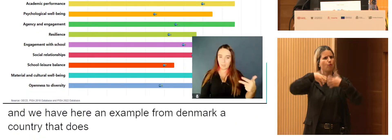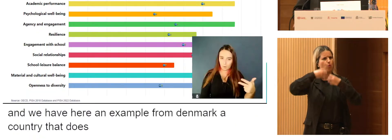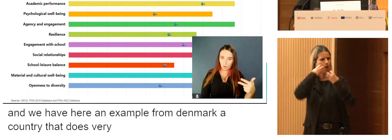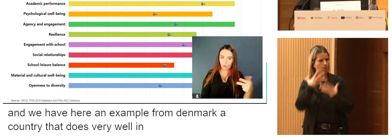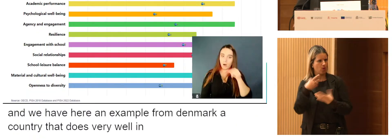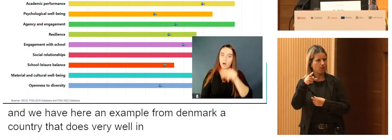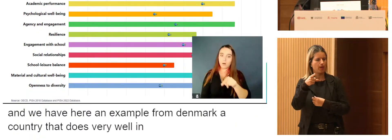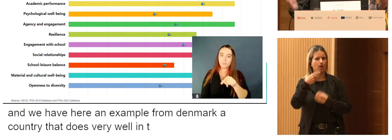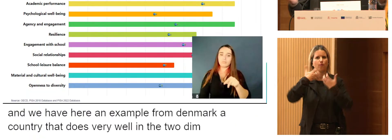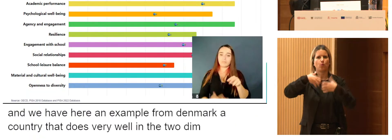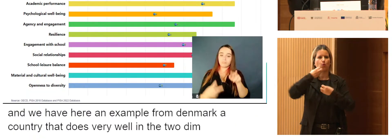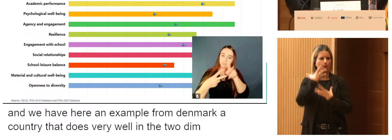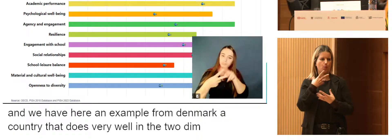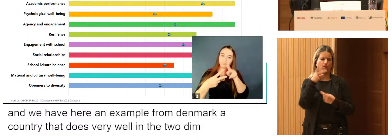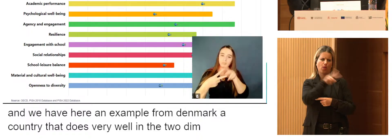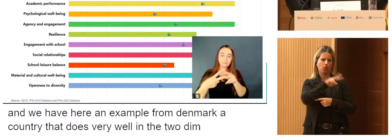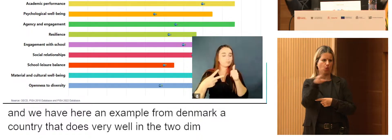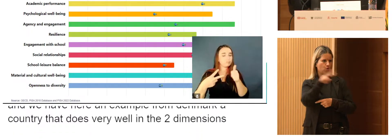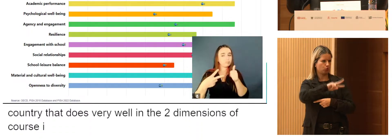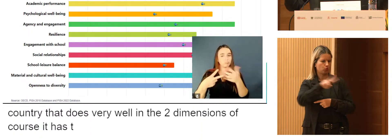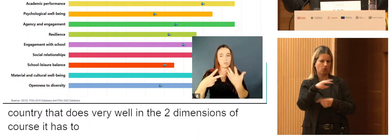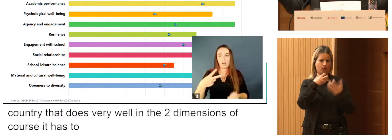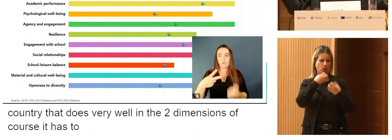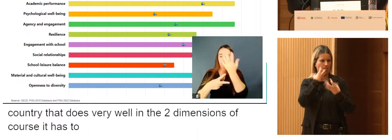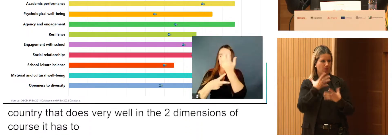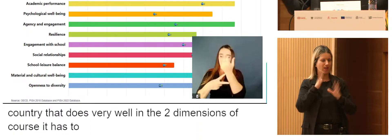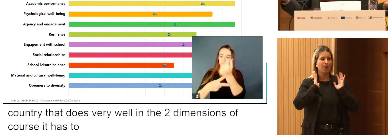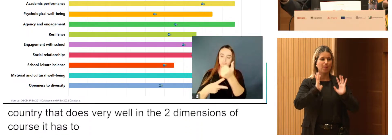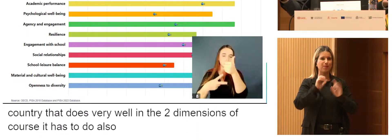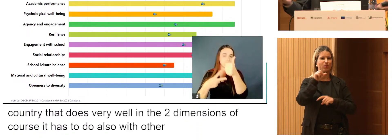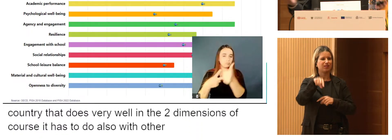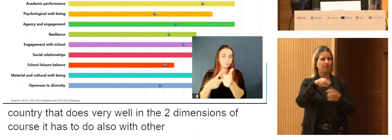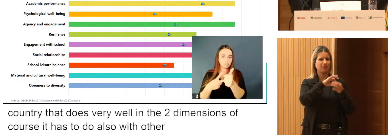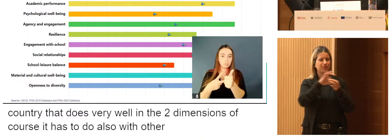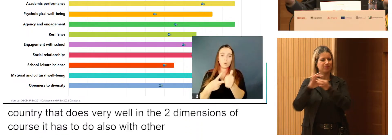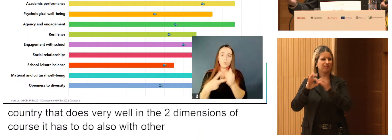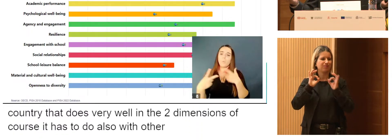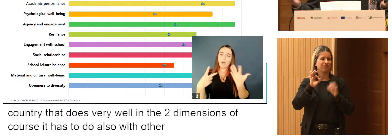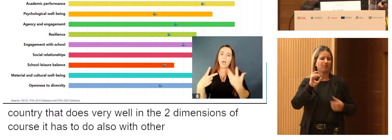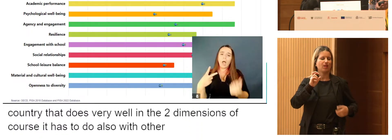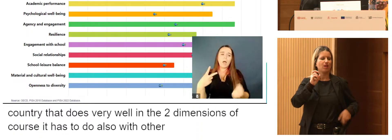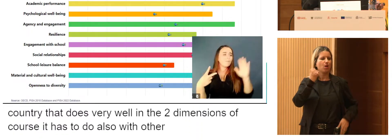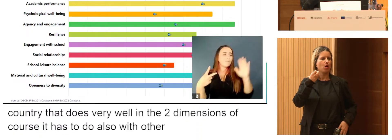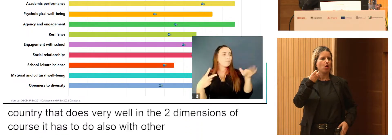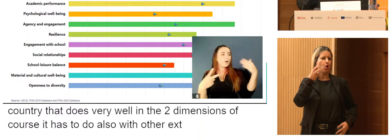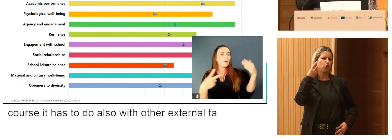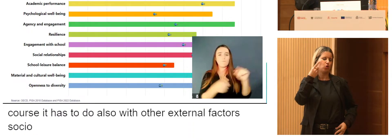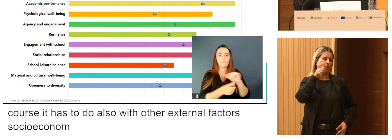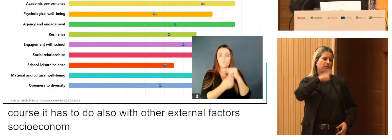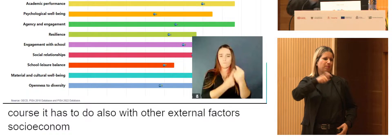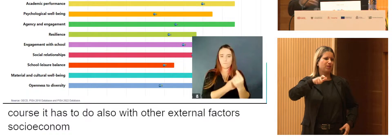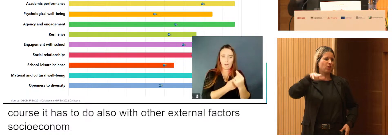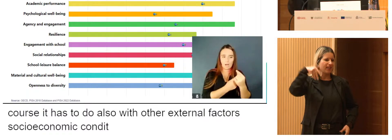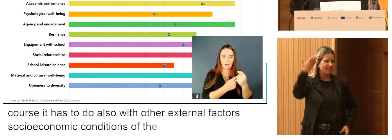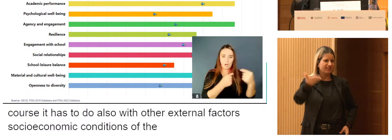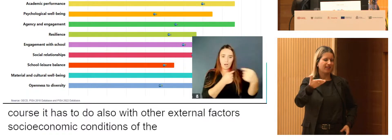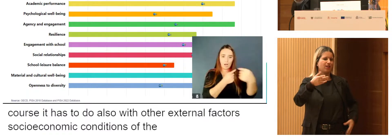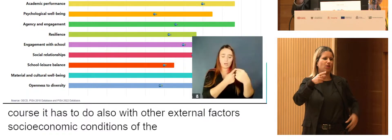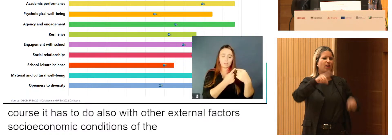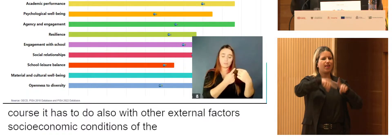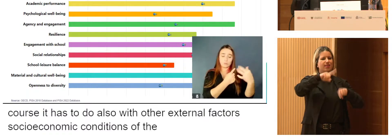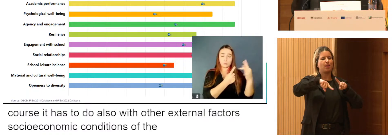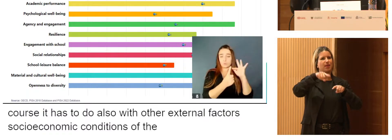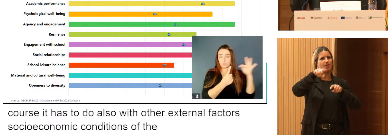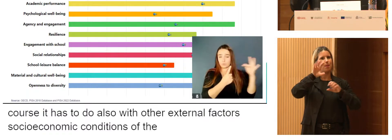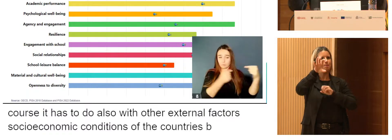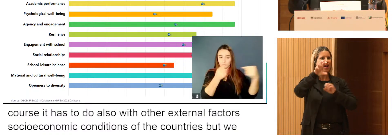two dimensions. Of course, it has to do also with other external factors, socioeconomic conditions of the countries, but